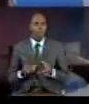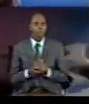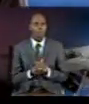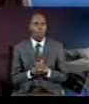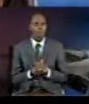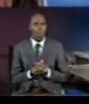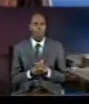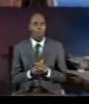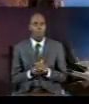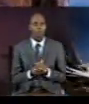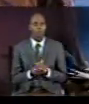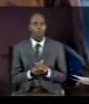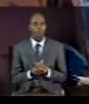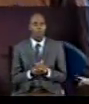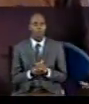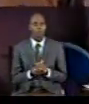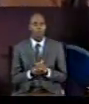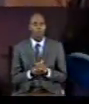God have do for me.